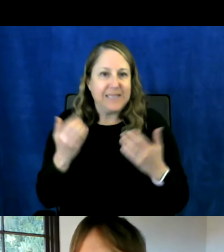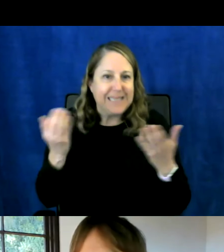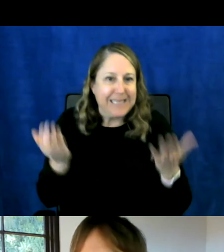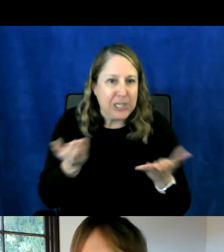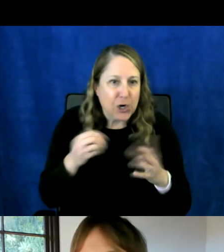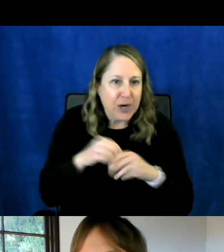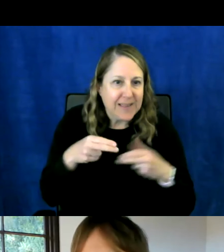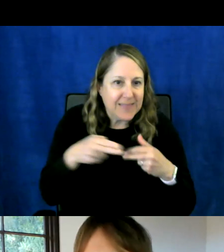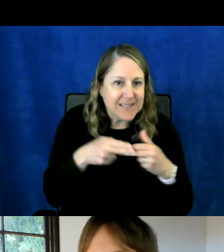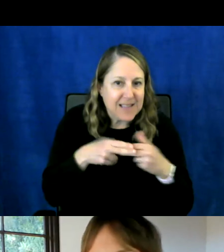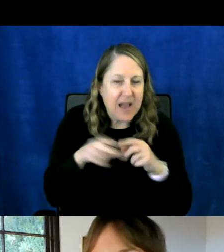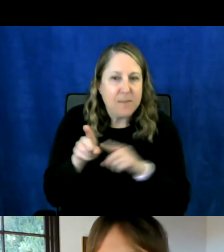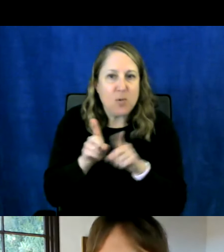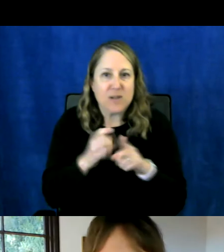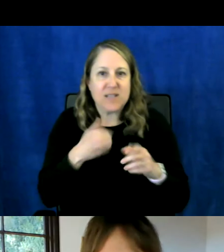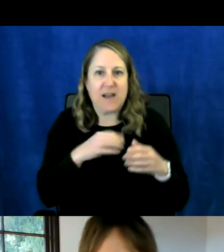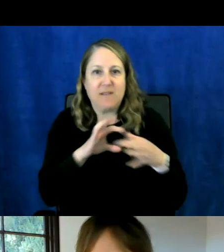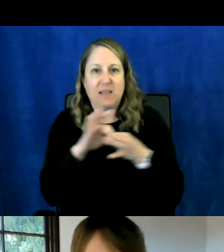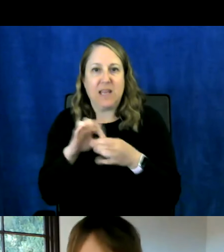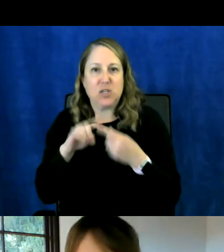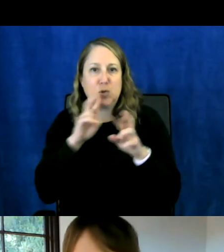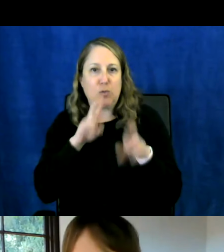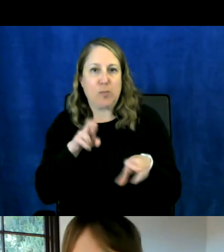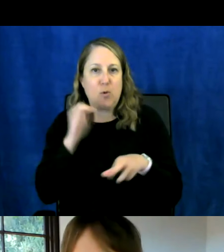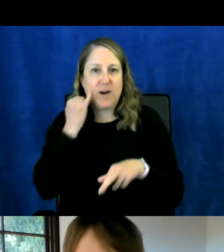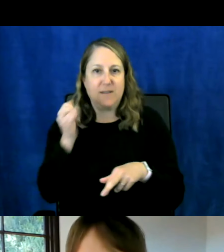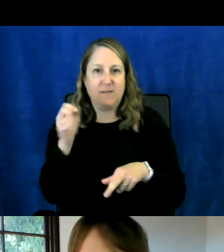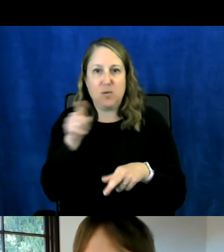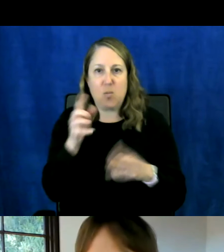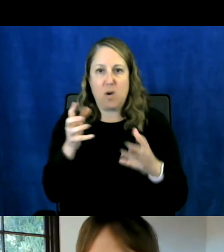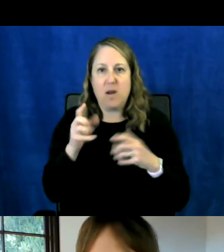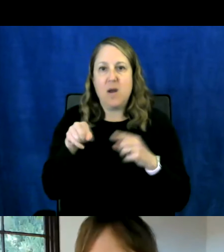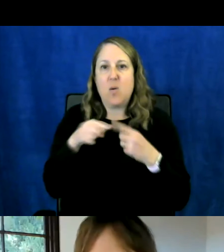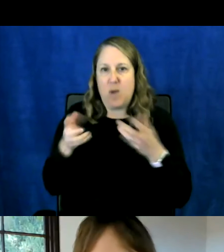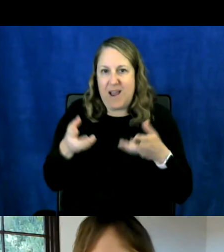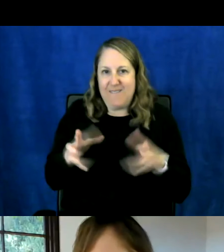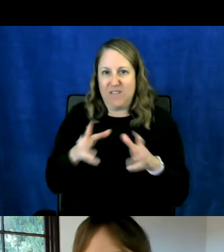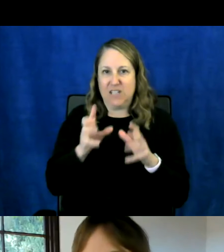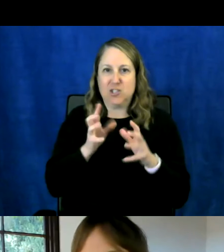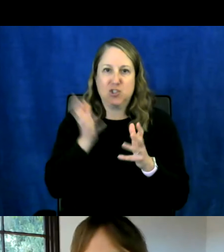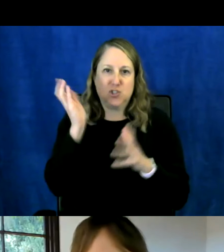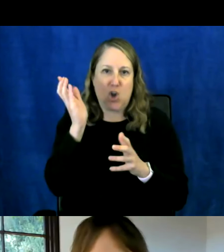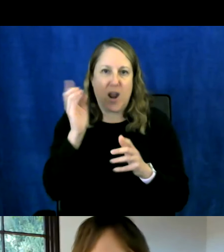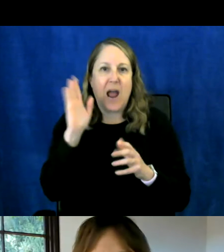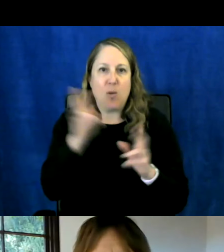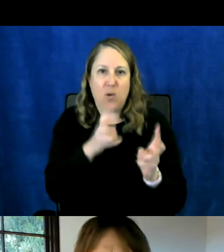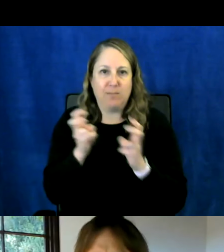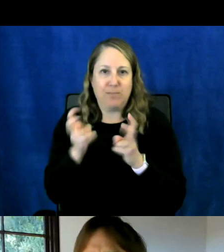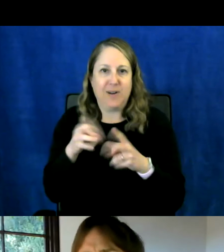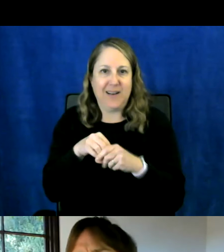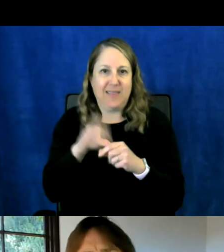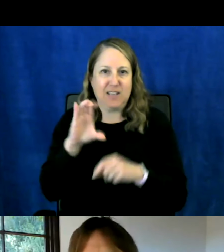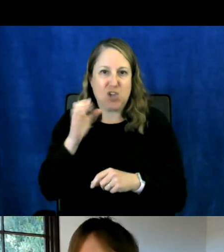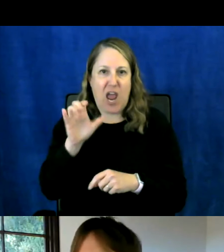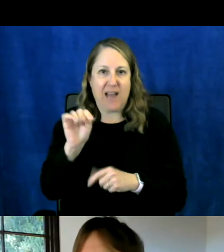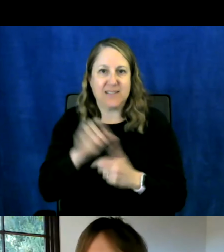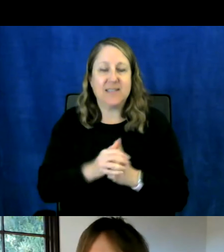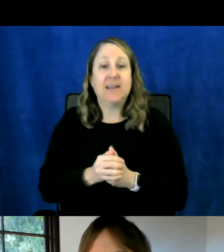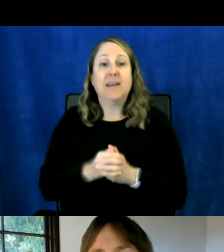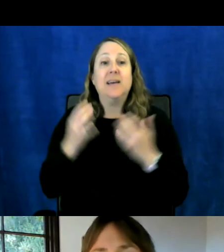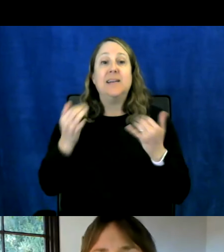deck, but we've got a link to the report in case folks are interested. And when I stop talking, I'll put the link in the chat too. Next slide. So just wanted to